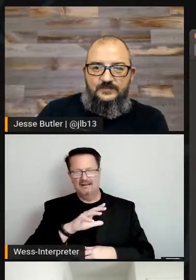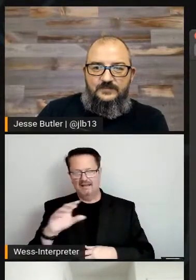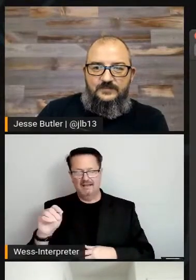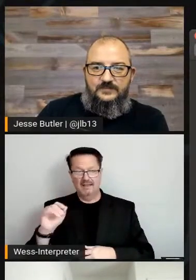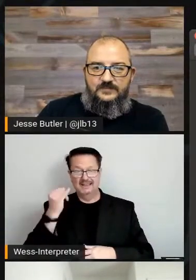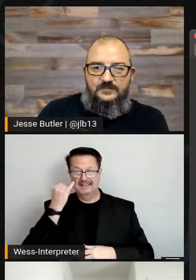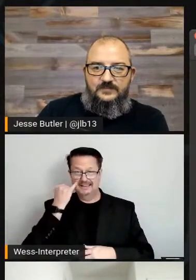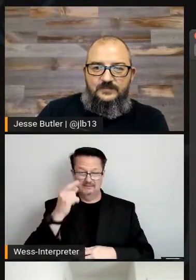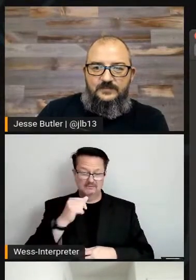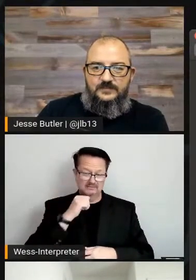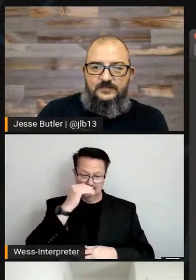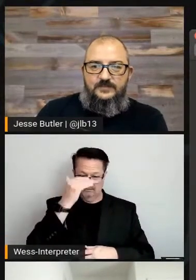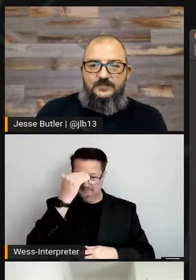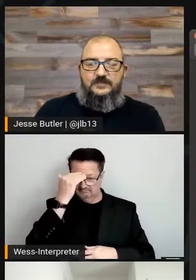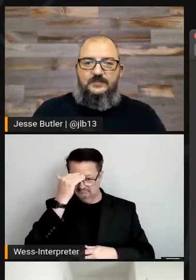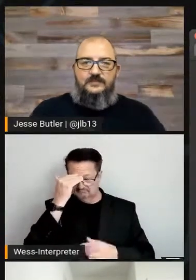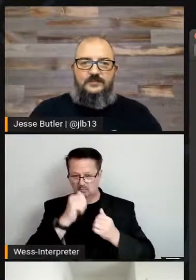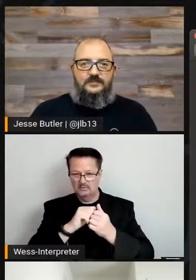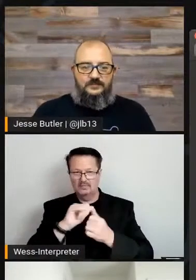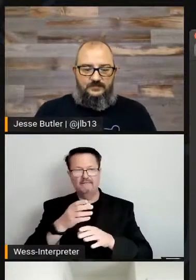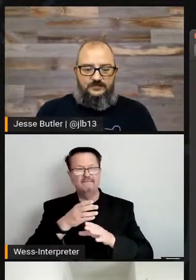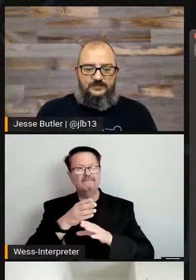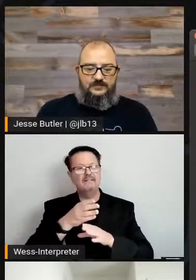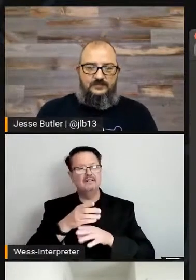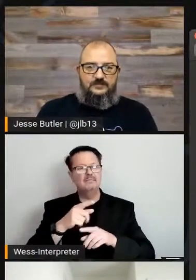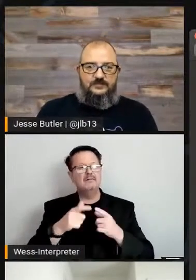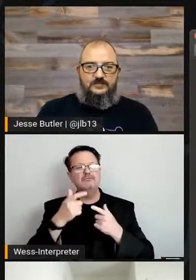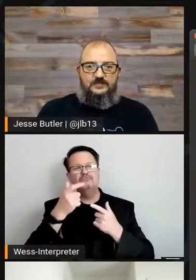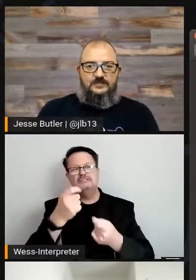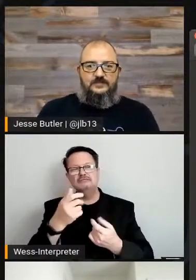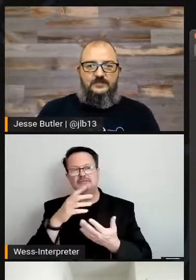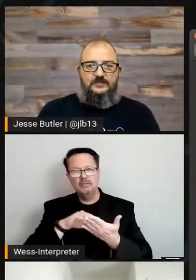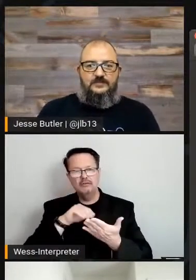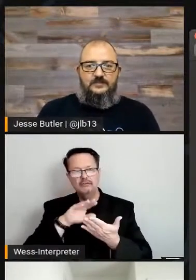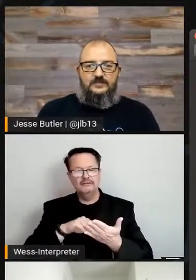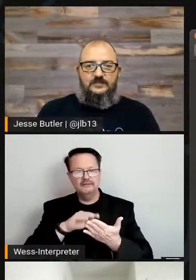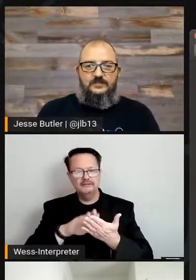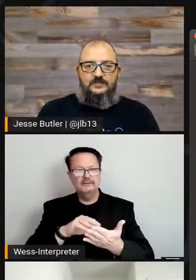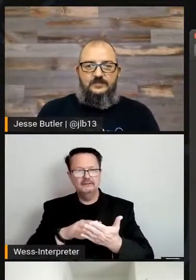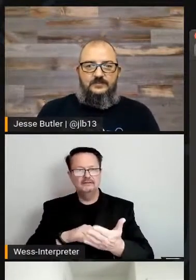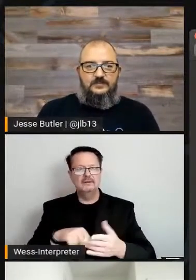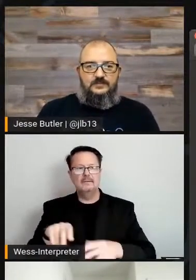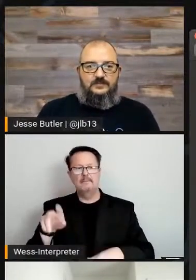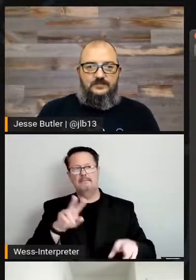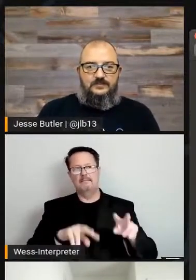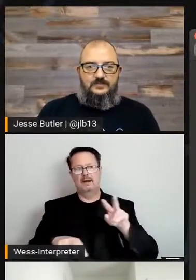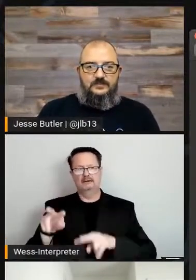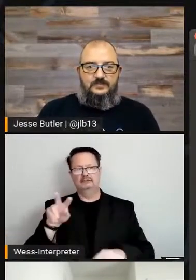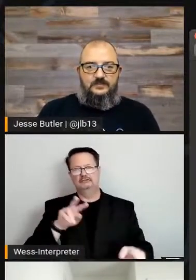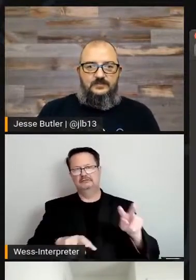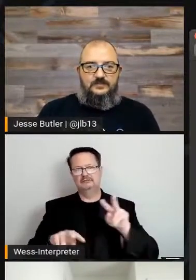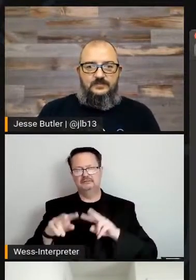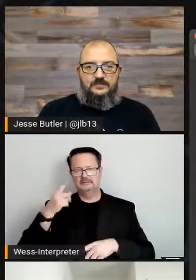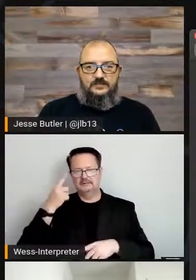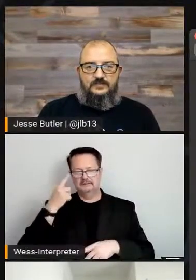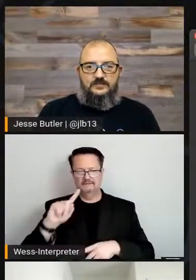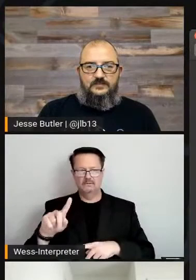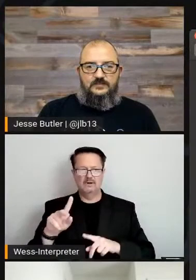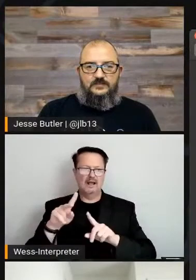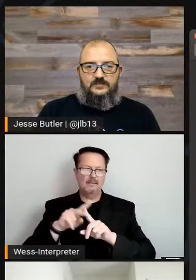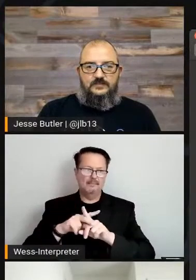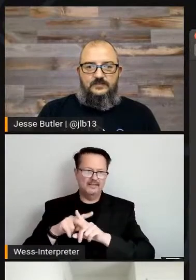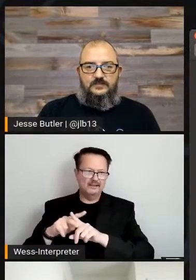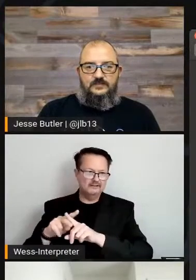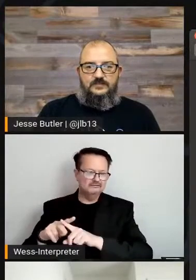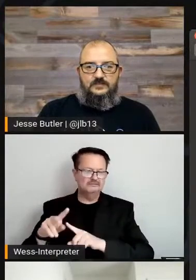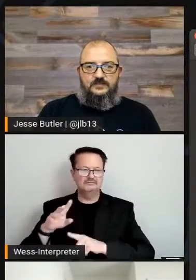very familiar with the field but are interested in learning about it, monitoring on for applications